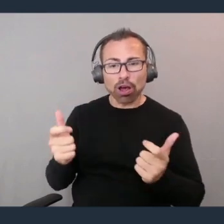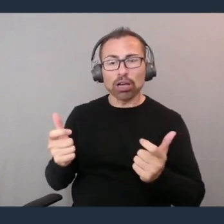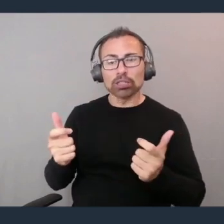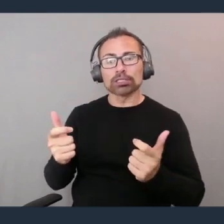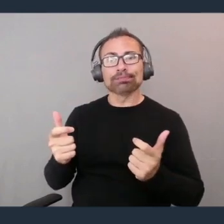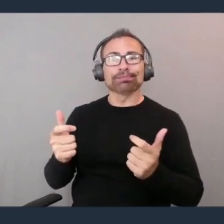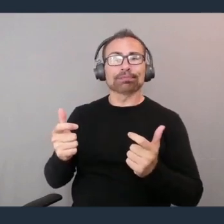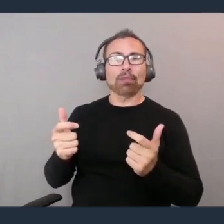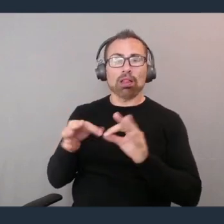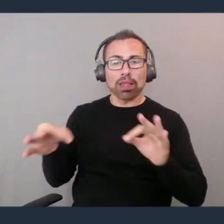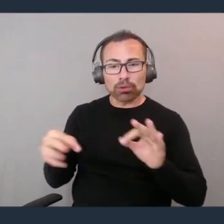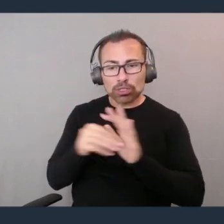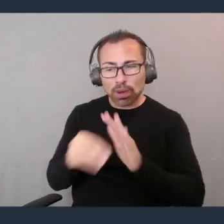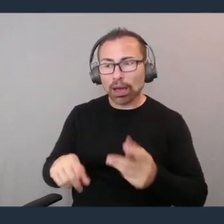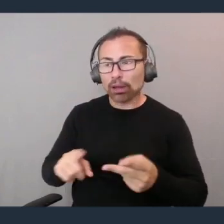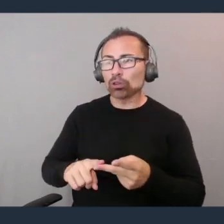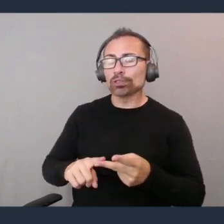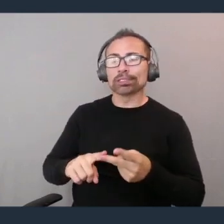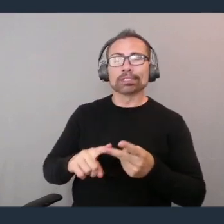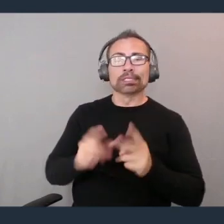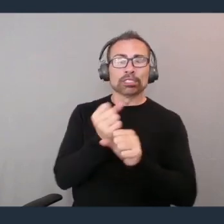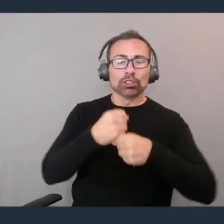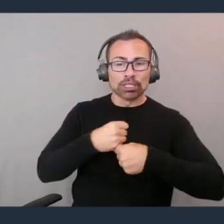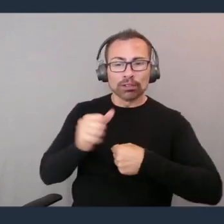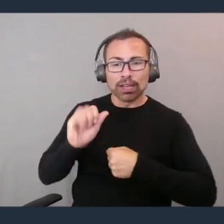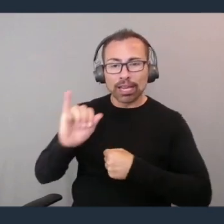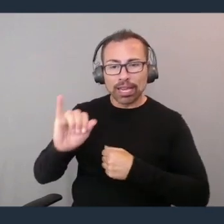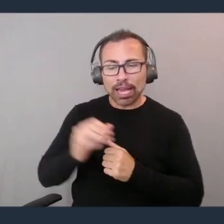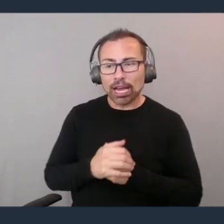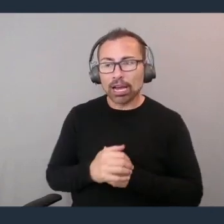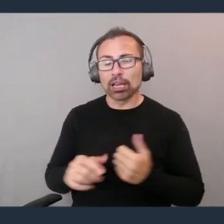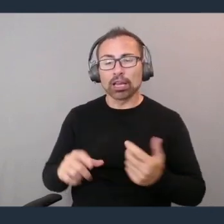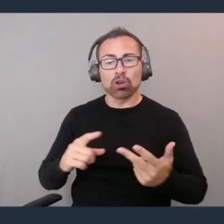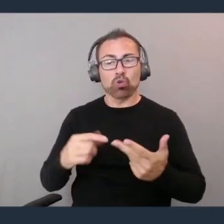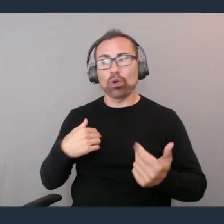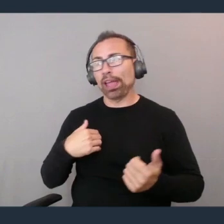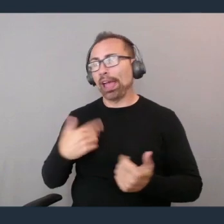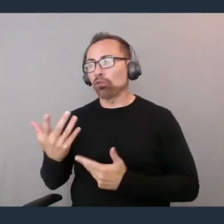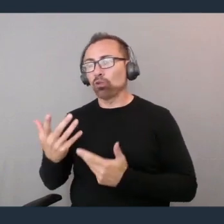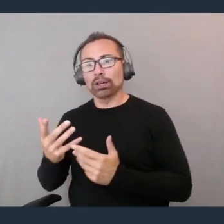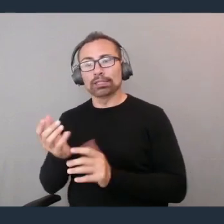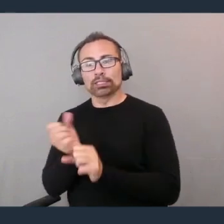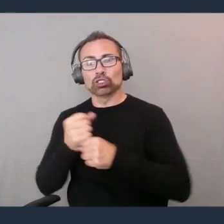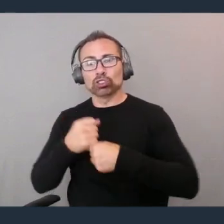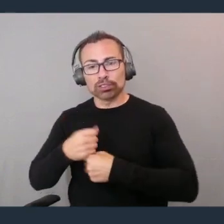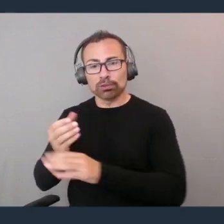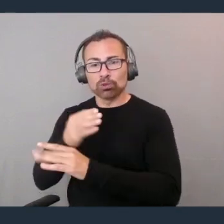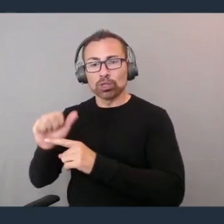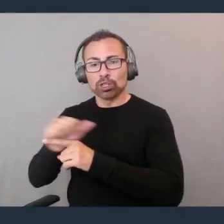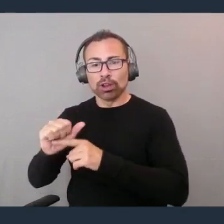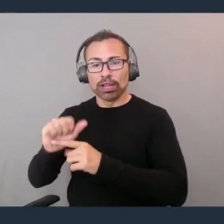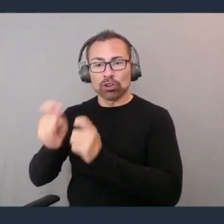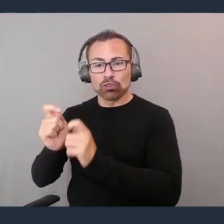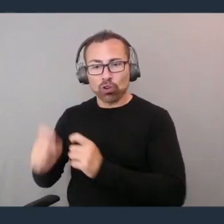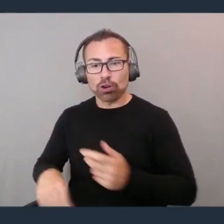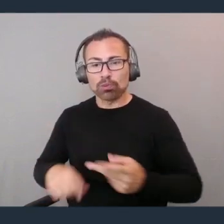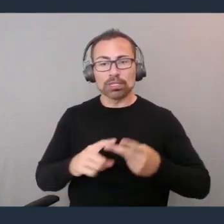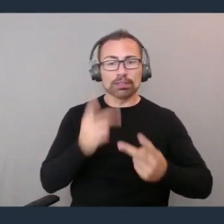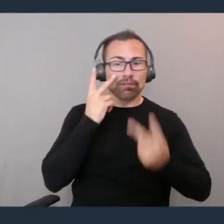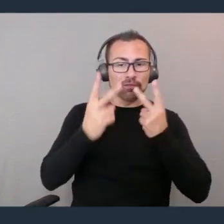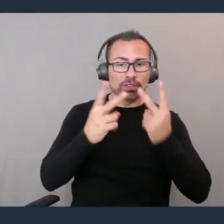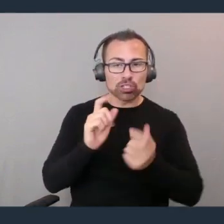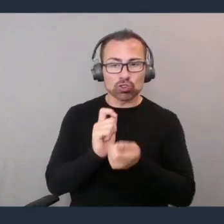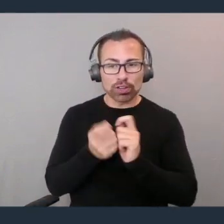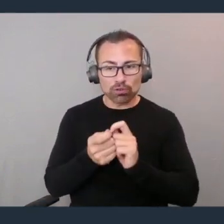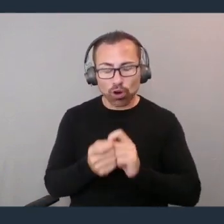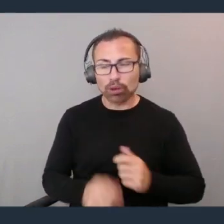things like generative pre-trained transformers, vision transformers, diffusion models, recommender models that